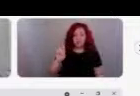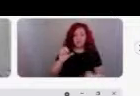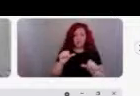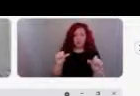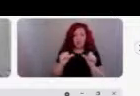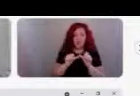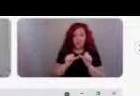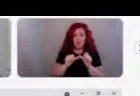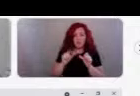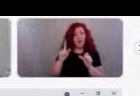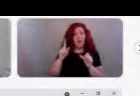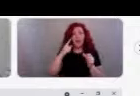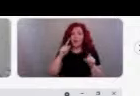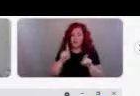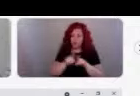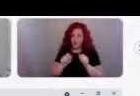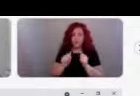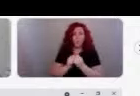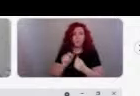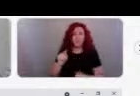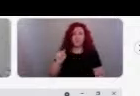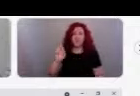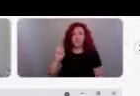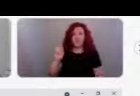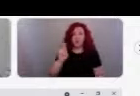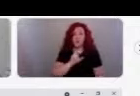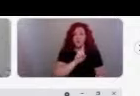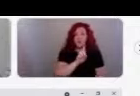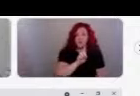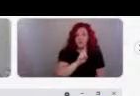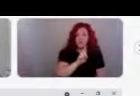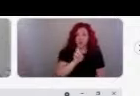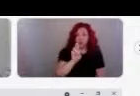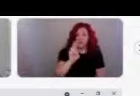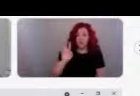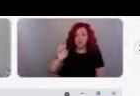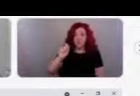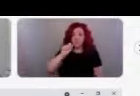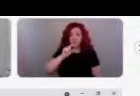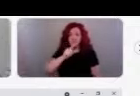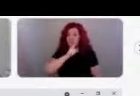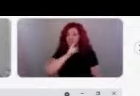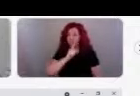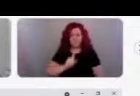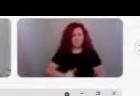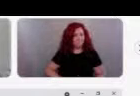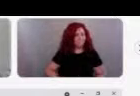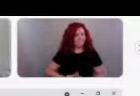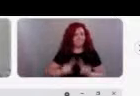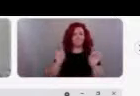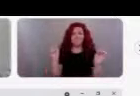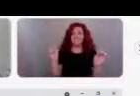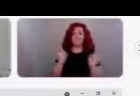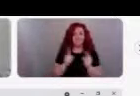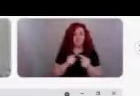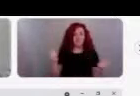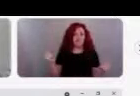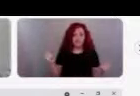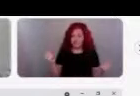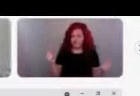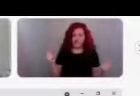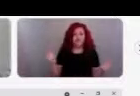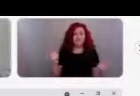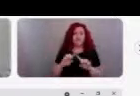and i have to say i agree agree with trevor desert ridge and scottsdale really are not um homogenous areas